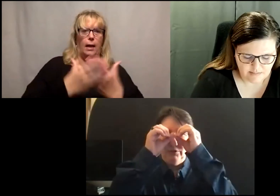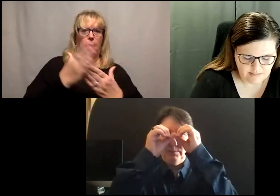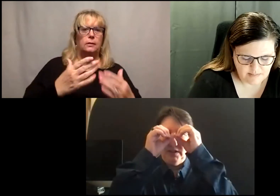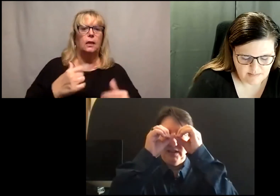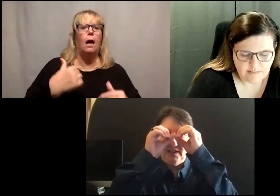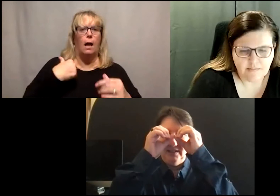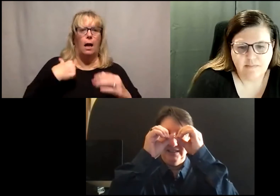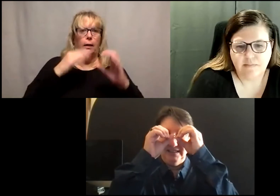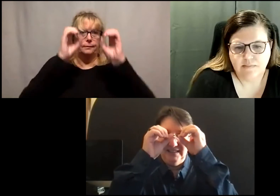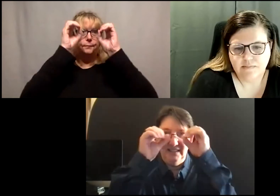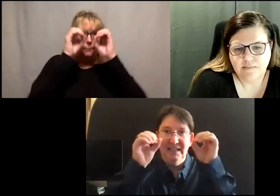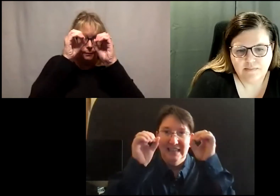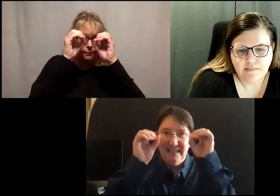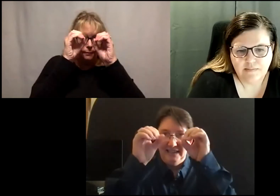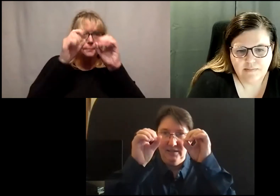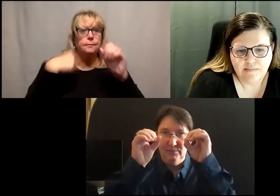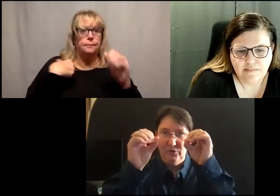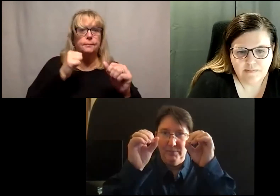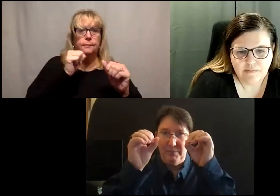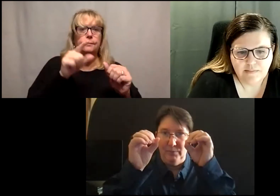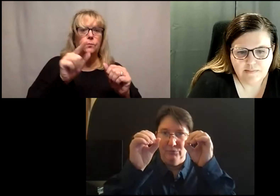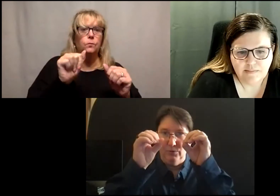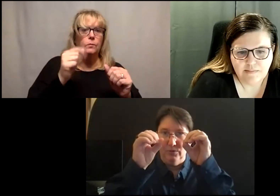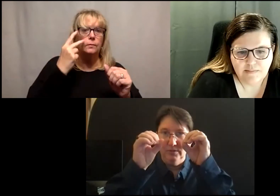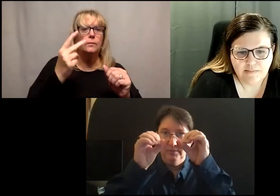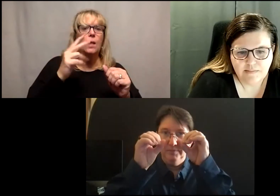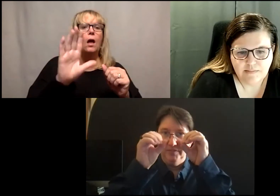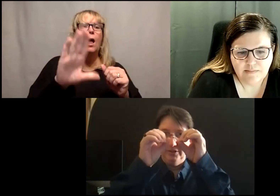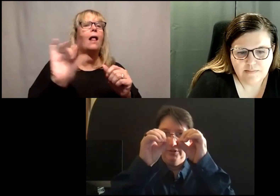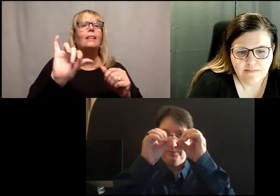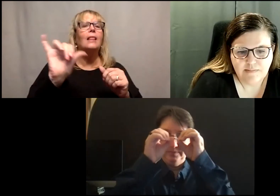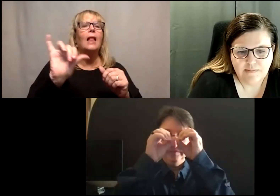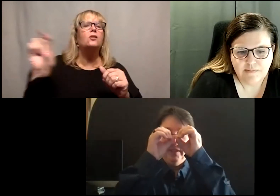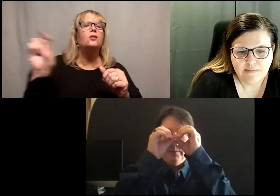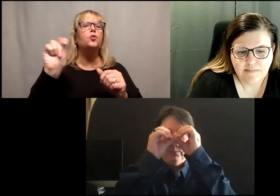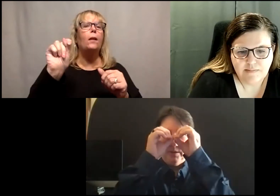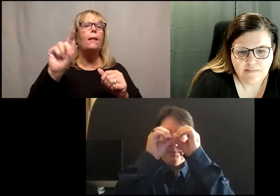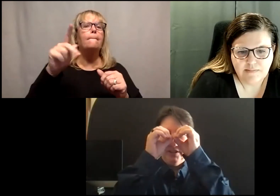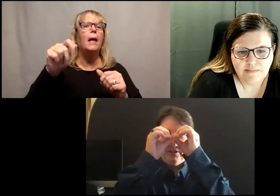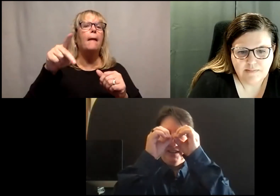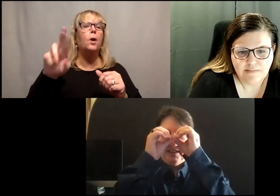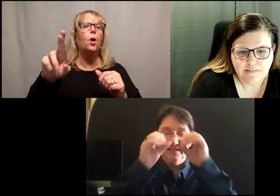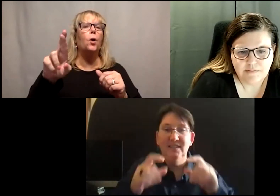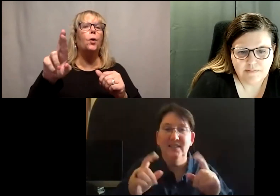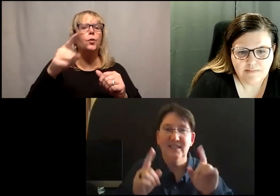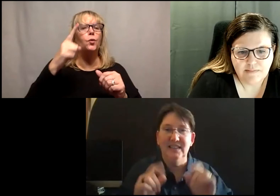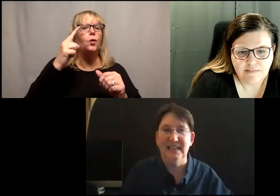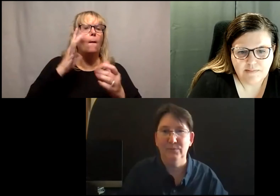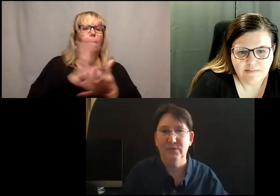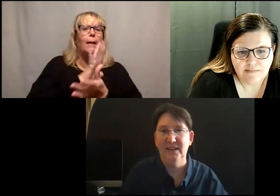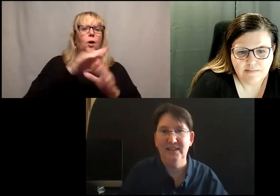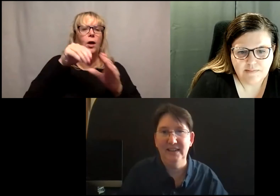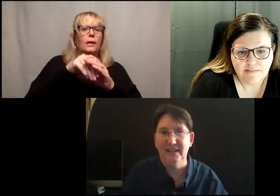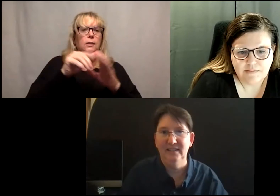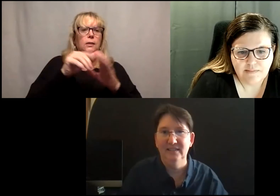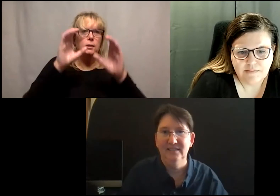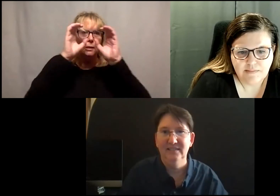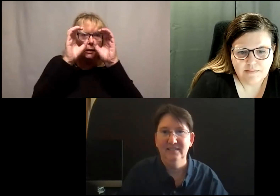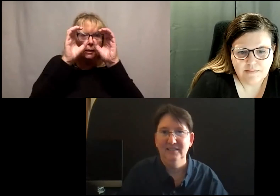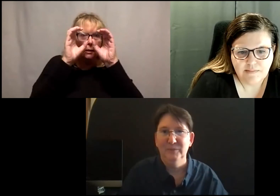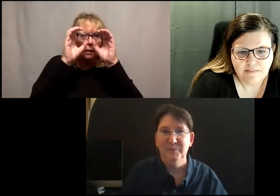them around my eyes and I said, take some toilet paper rolls, the tube, put them on your eyes. That's what I see.